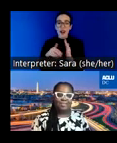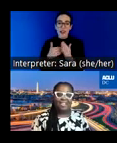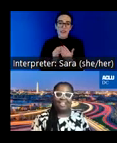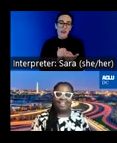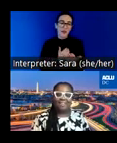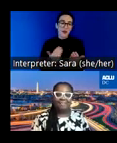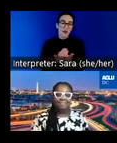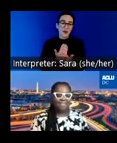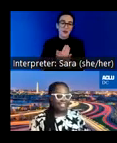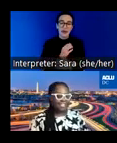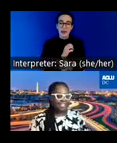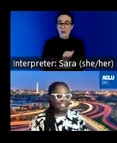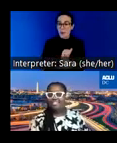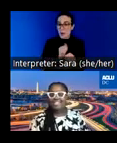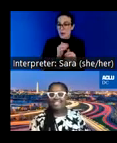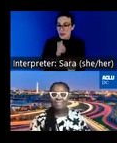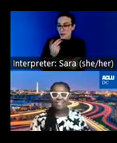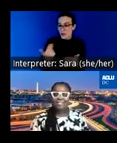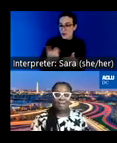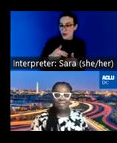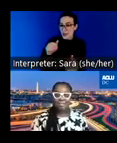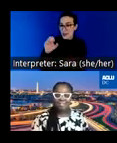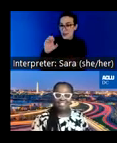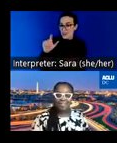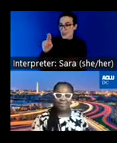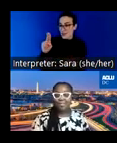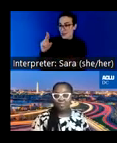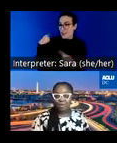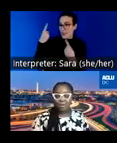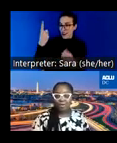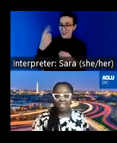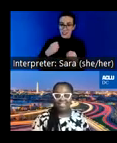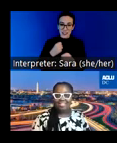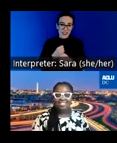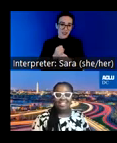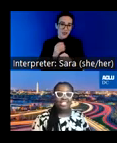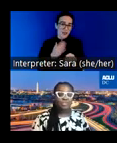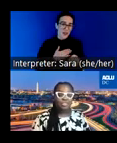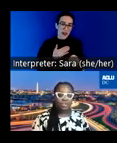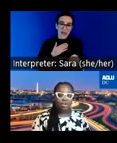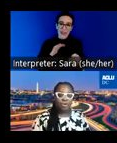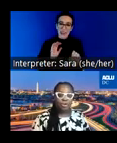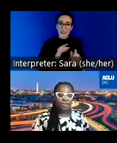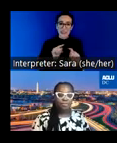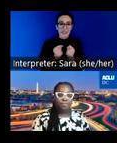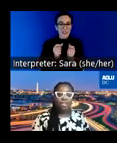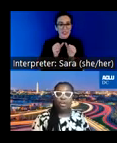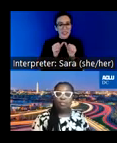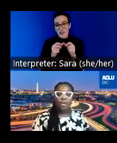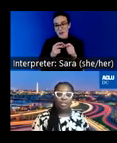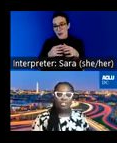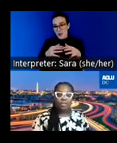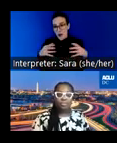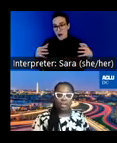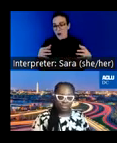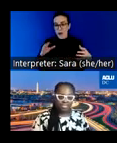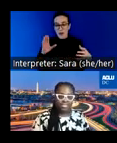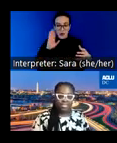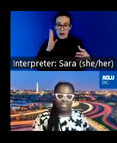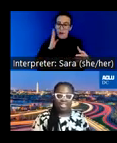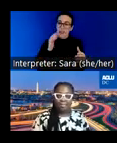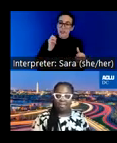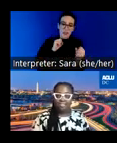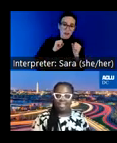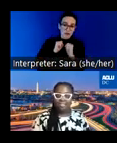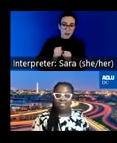ACLU in the past year. And we're so happy that we're continuing to grow and strengthen our work. We also regularly